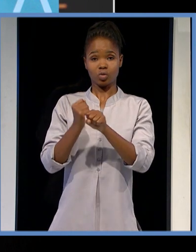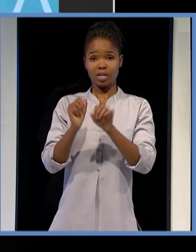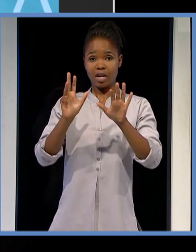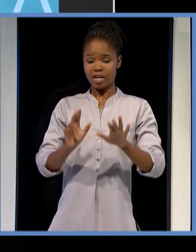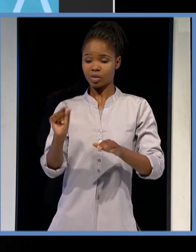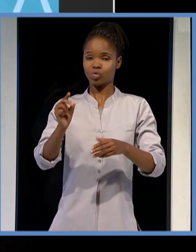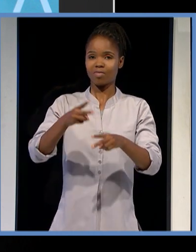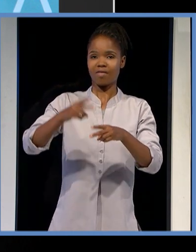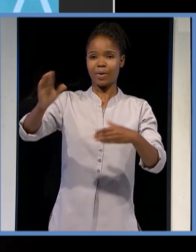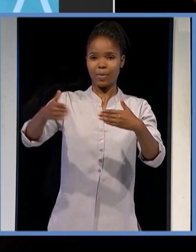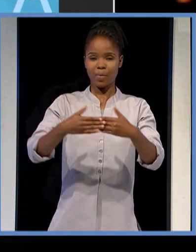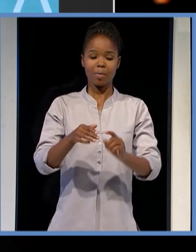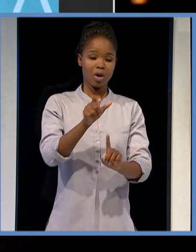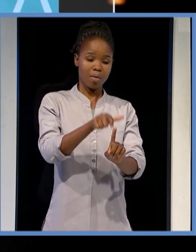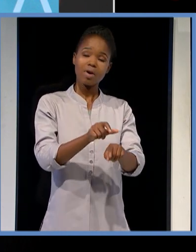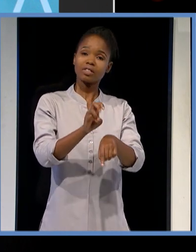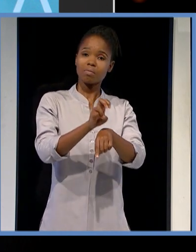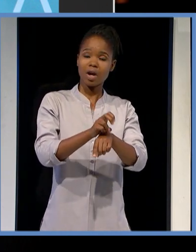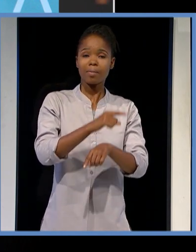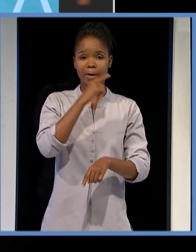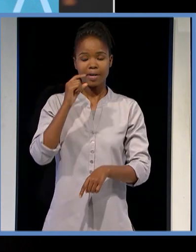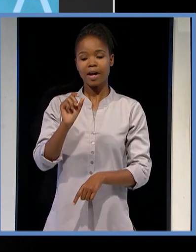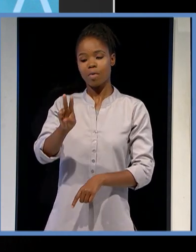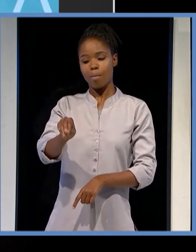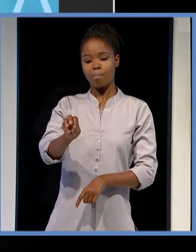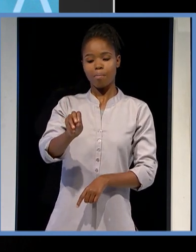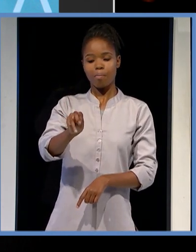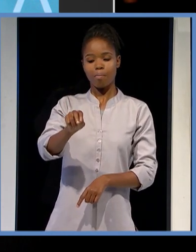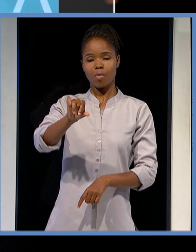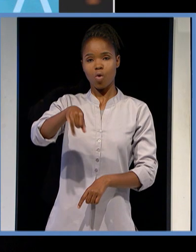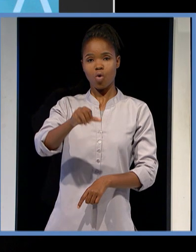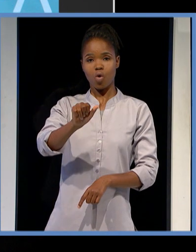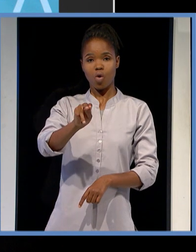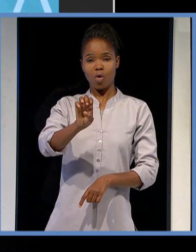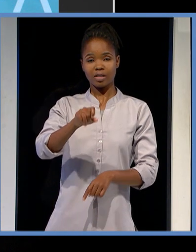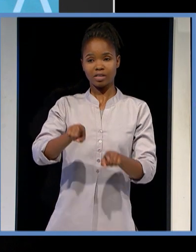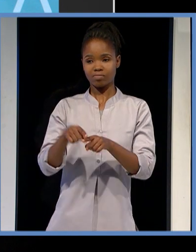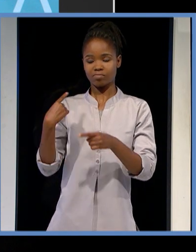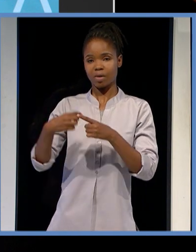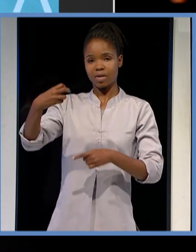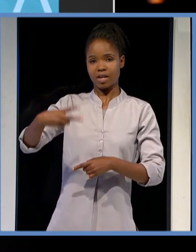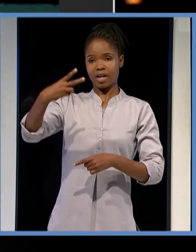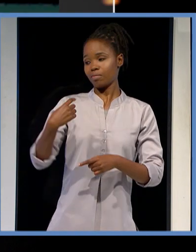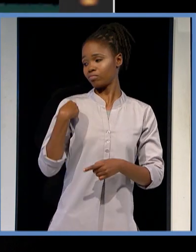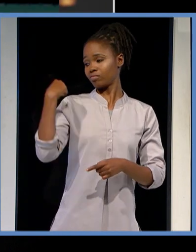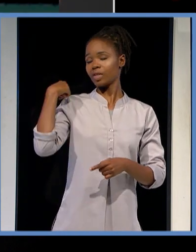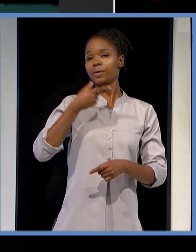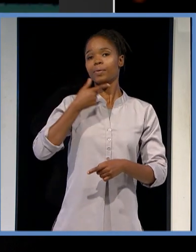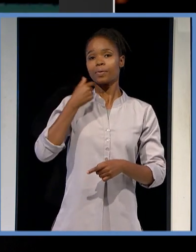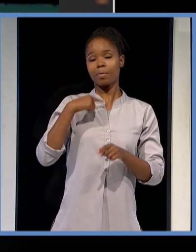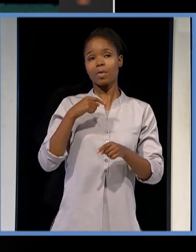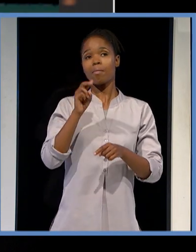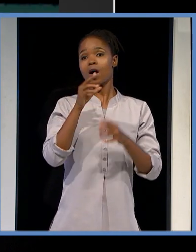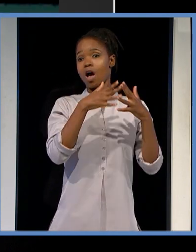2019, saw South Africa's Kgotatso Montjane in another doubles final. Fresh after a Grand Slam runners-up finish in the